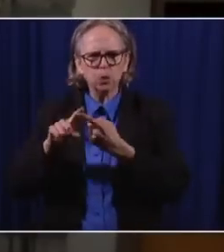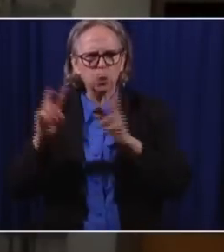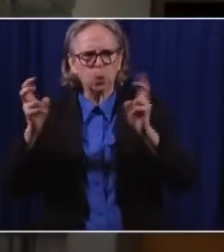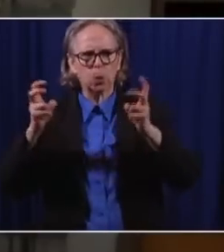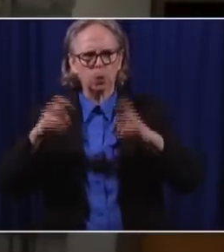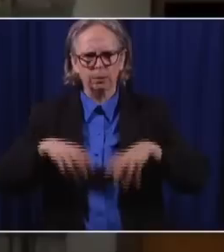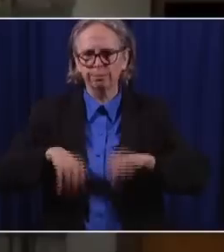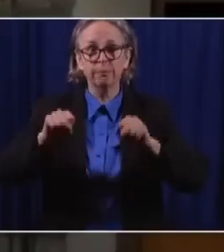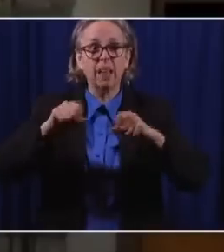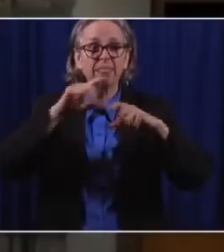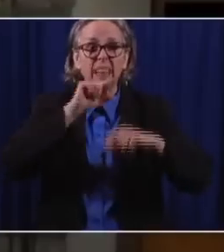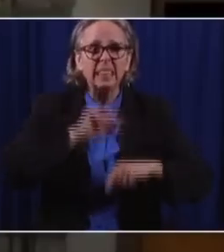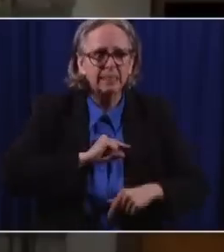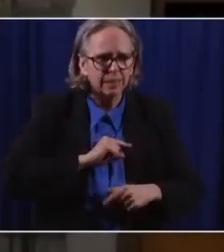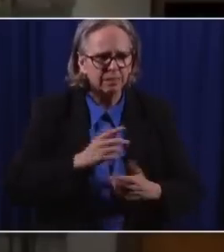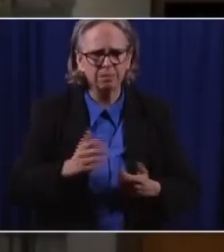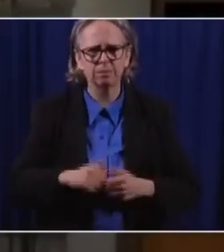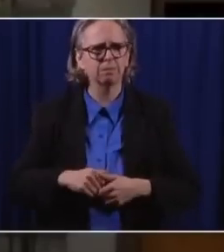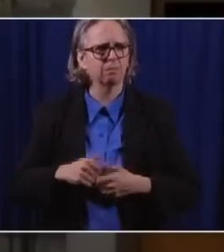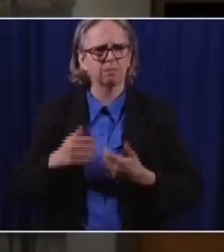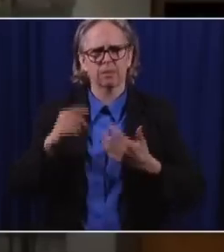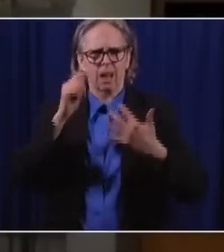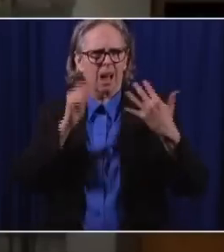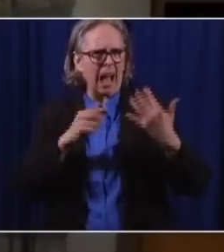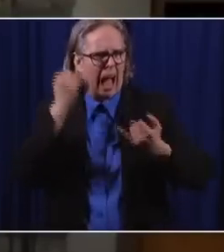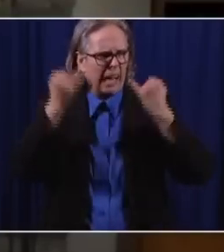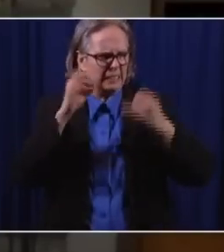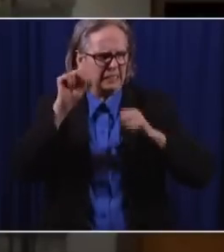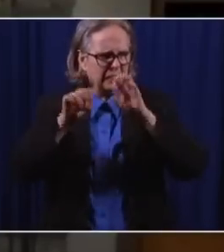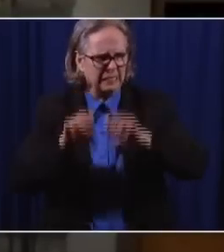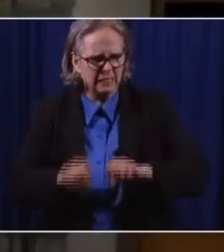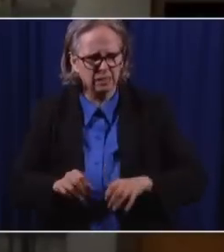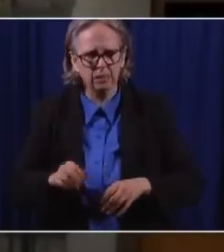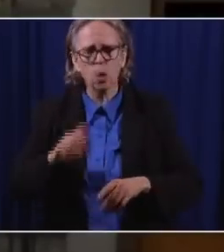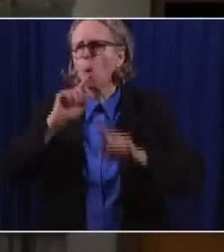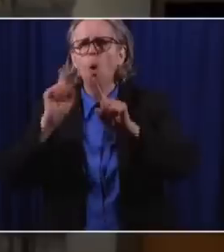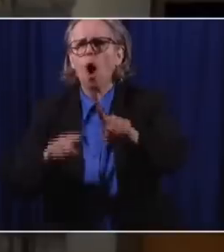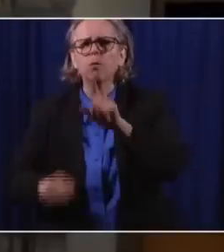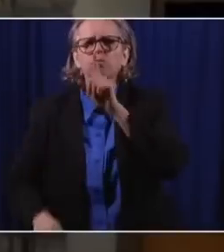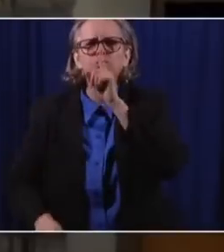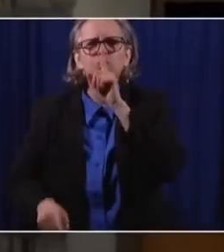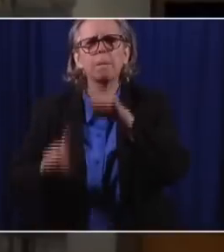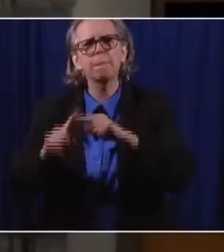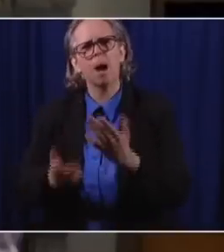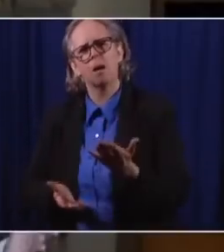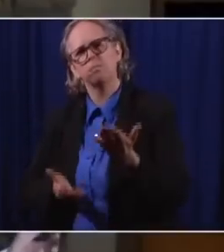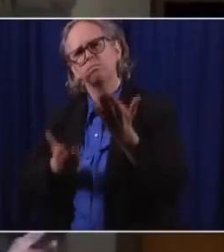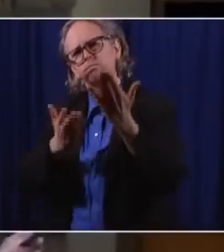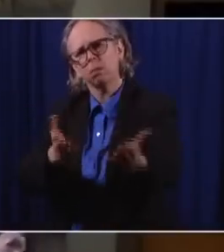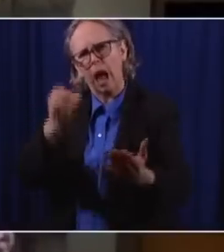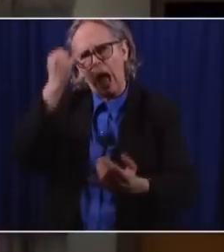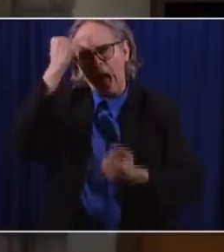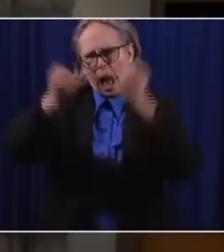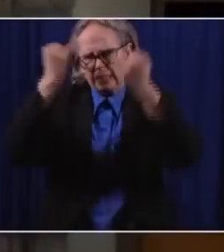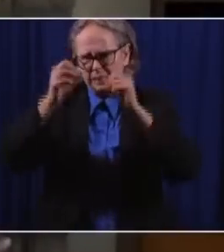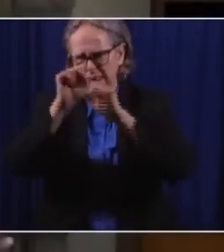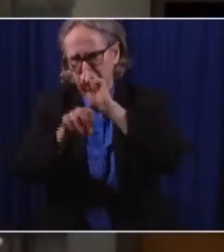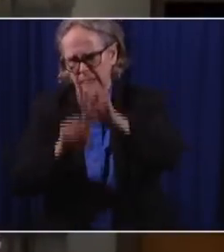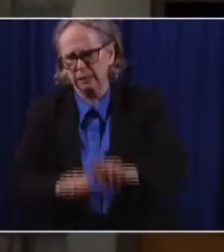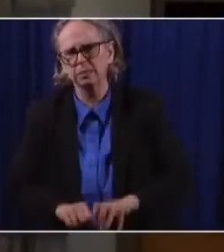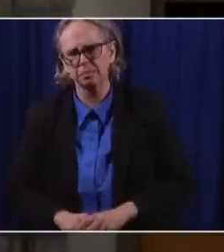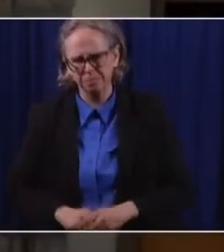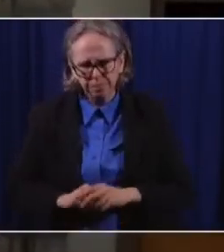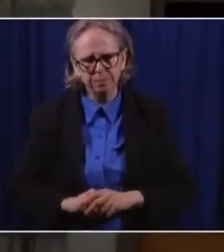do this. And again, we're not trying to tell people how to live, but again, I think people need to know that, if you're going to do this,